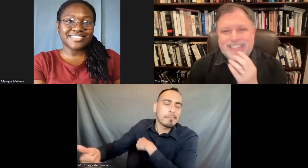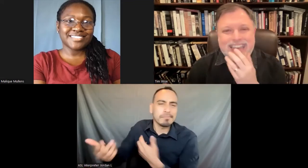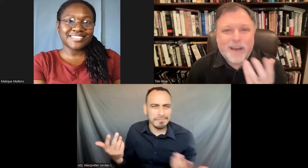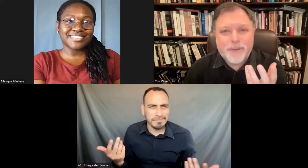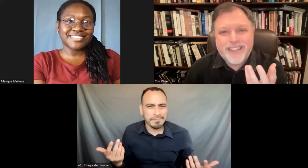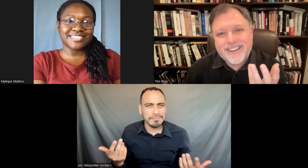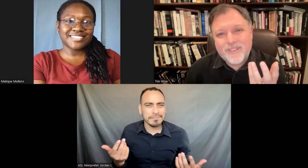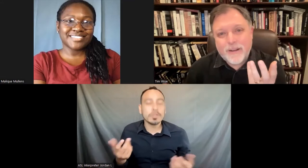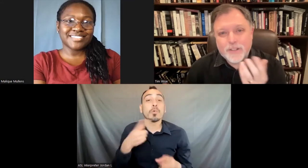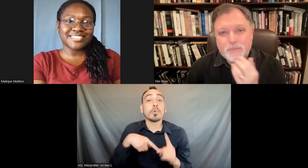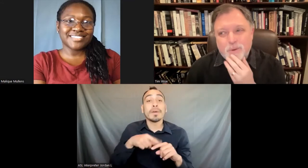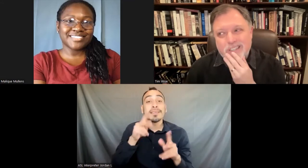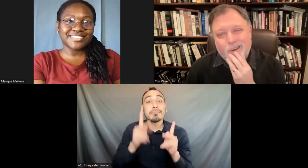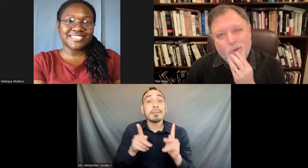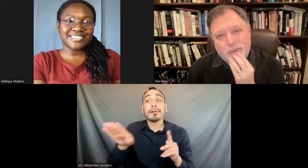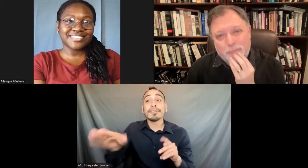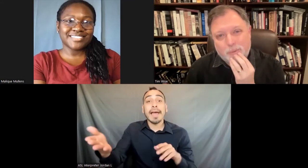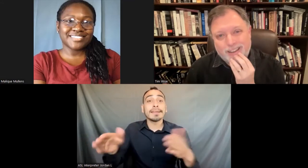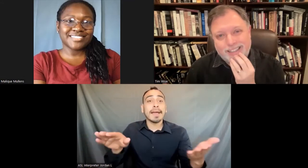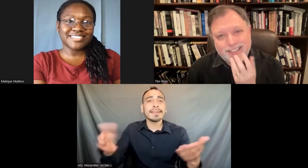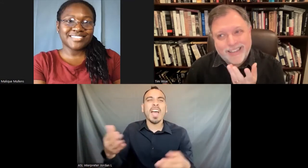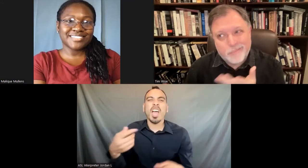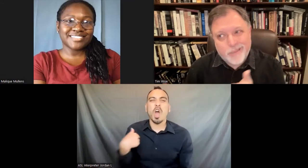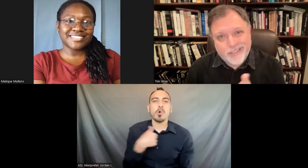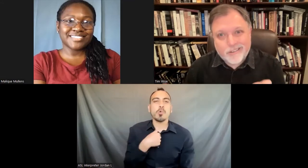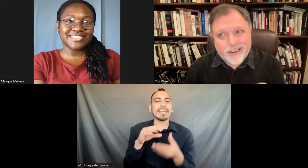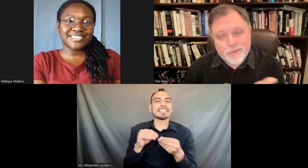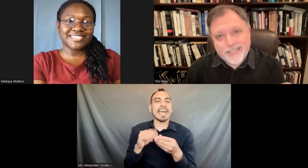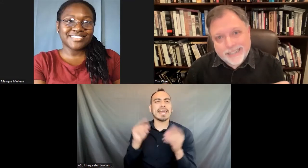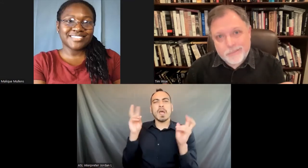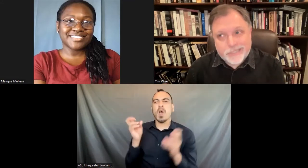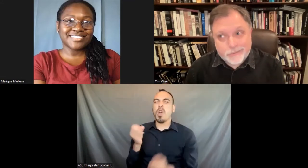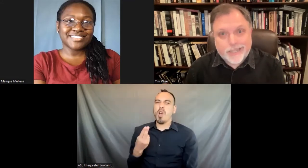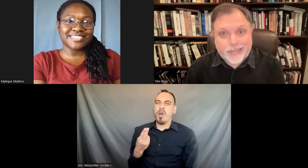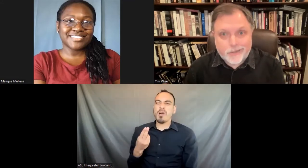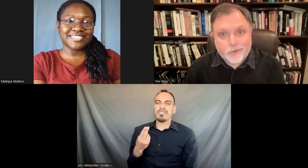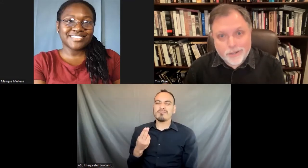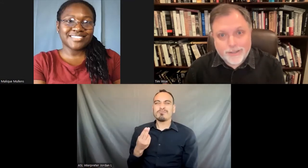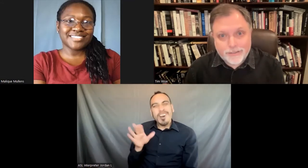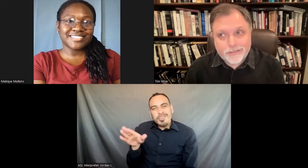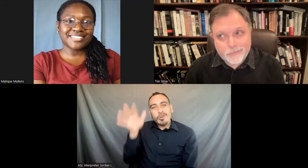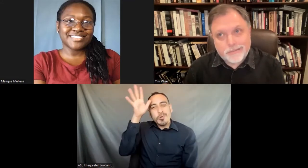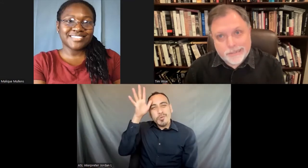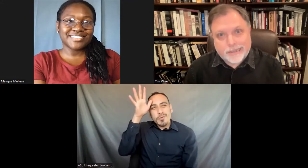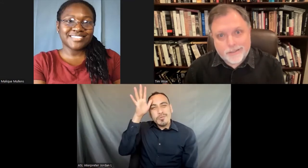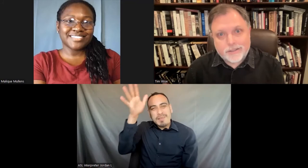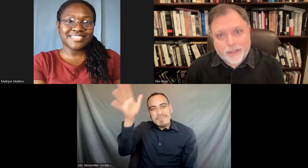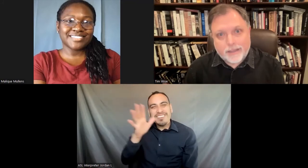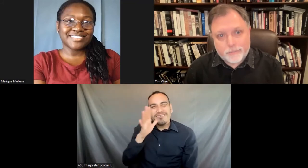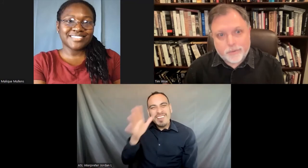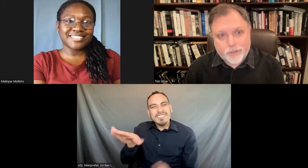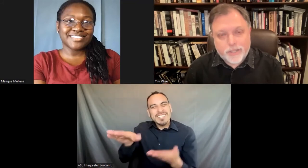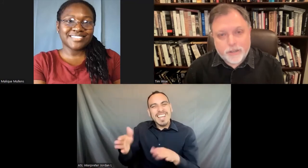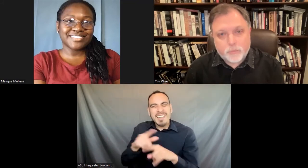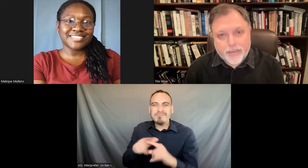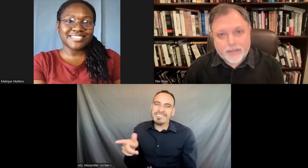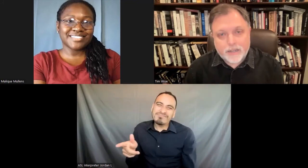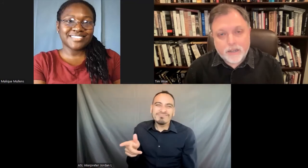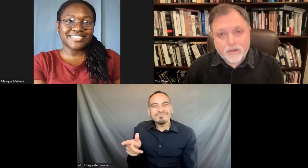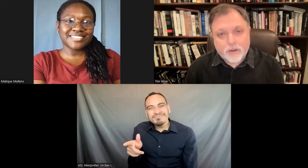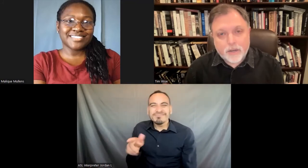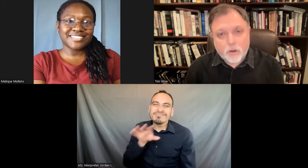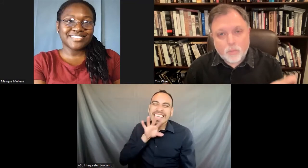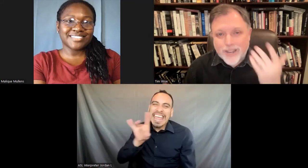die, they'd say, yeah, but you know, it's mostly old people, right? Like, I mean, your grandma died, but she was 81. I mean, she had a good life, but what do you